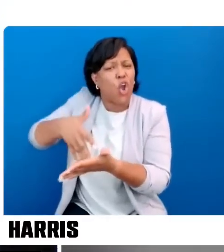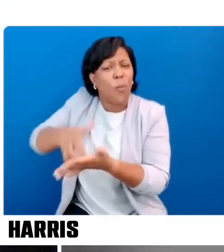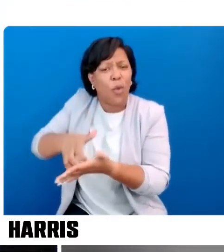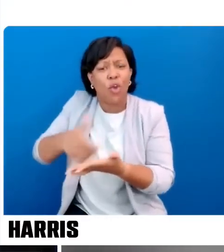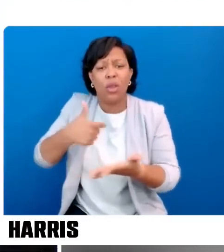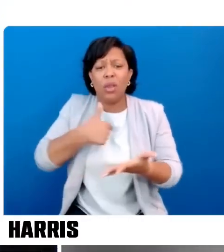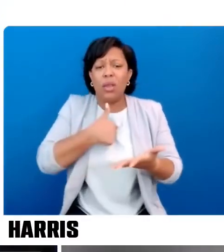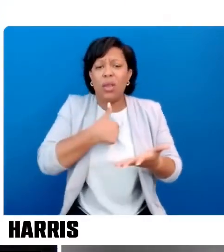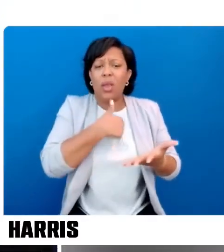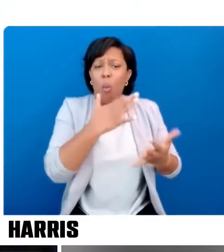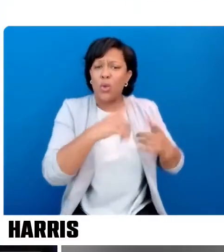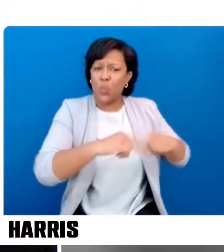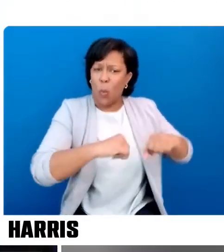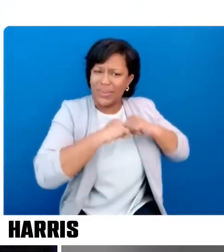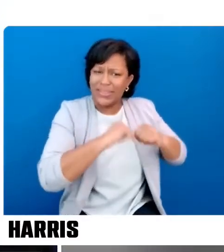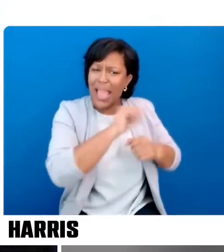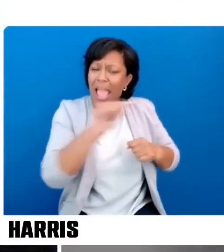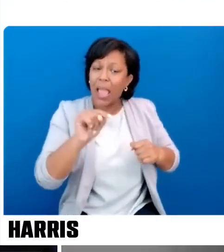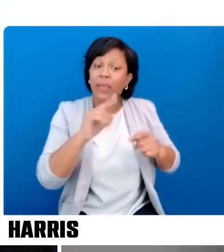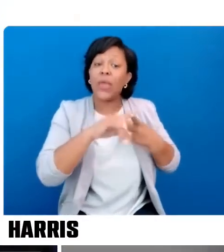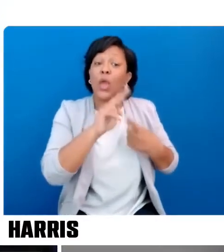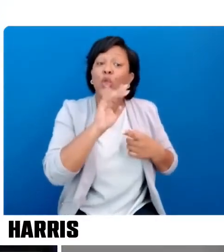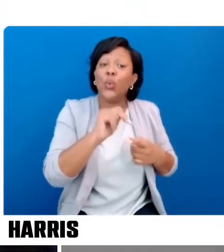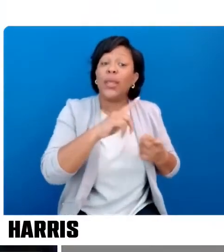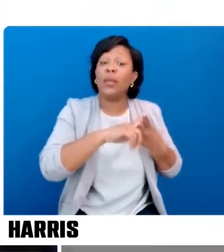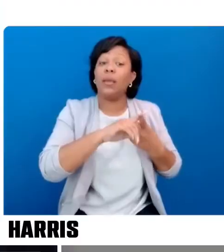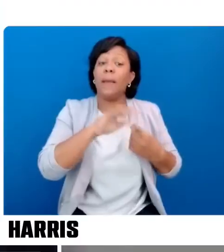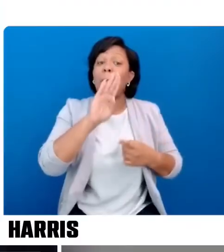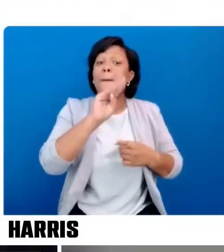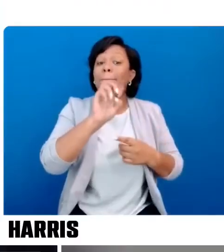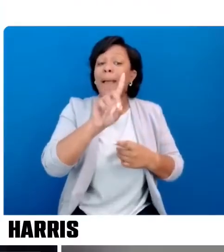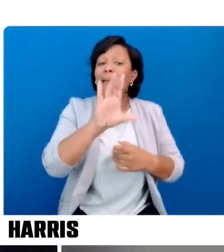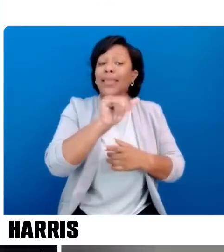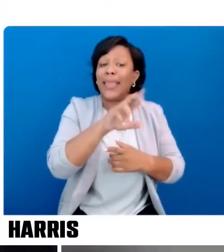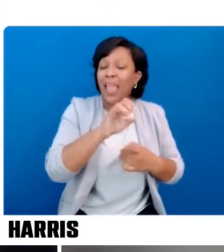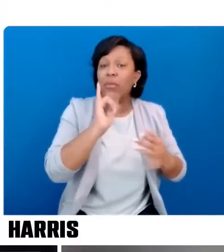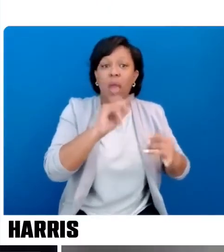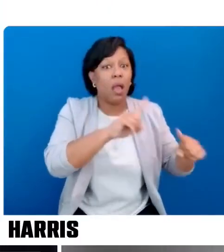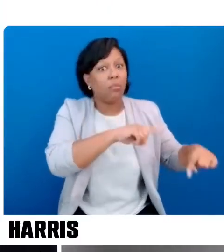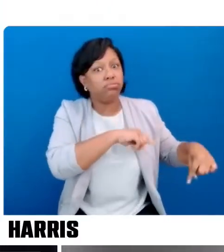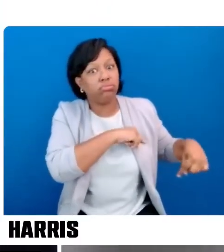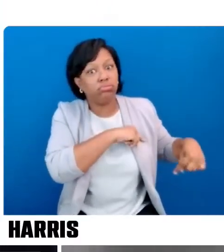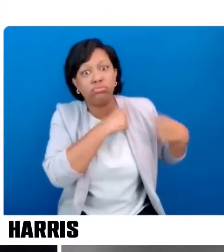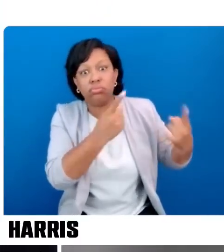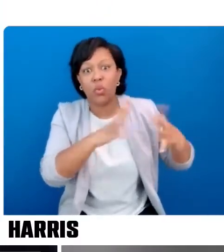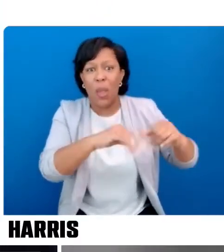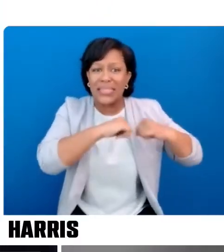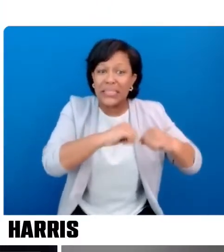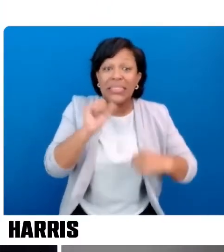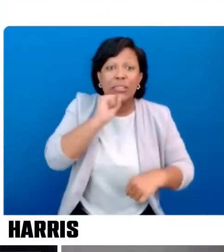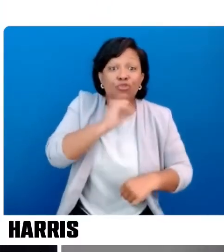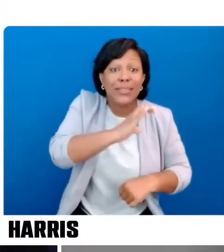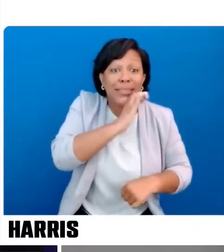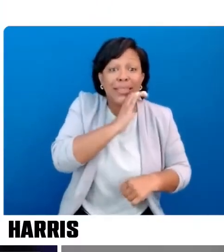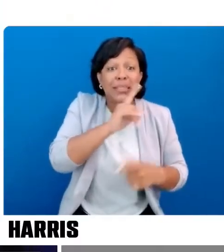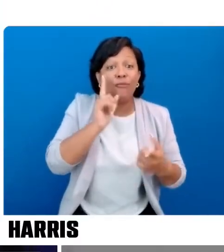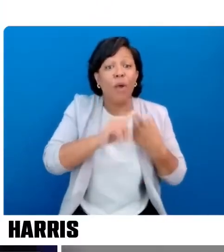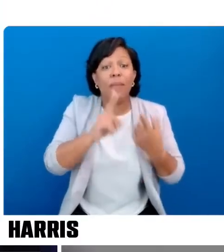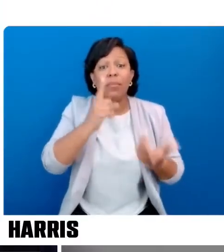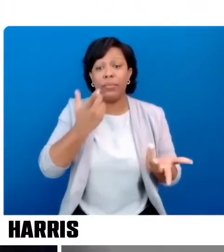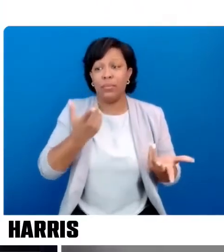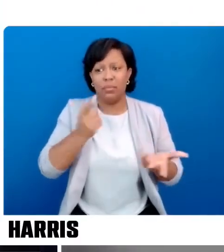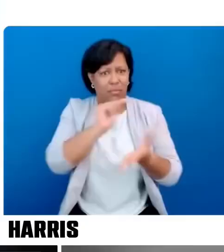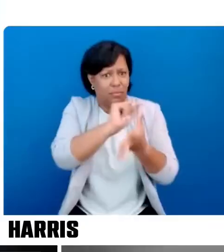Medicare is based on long-standing work that I have done, protecting seniors from scams. My values have